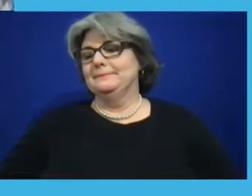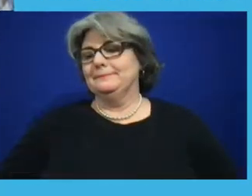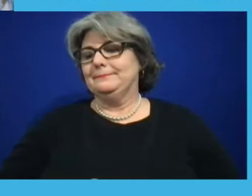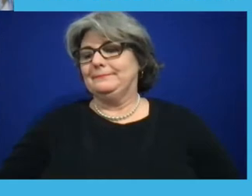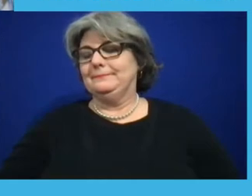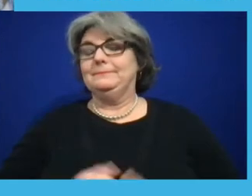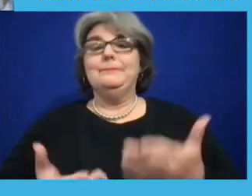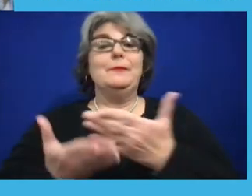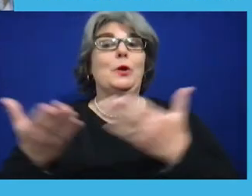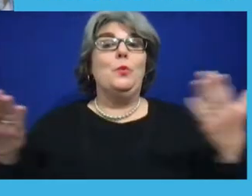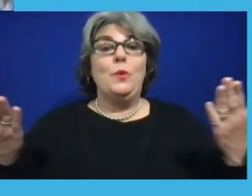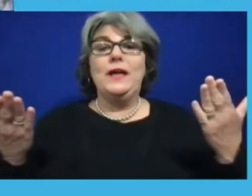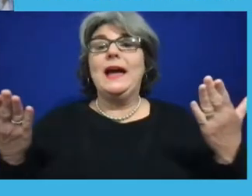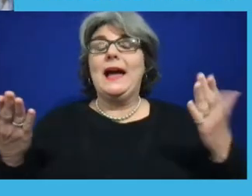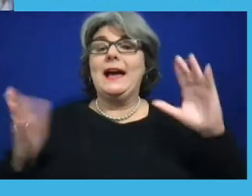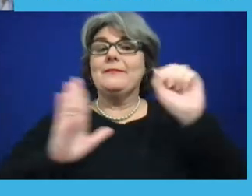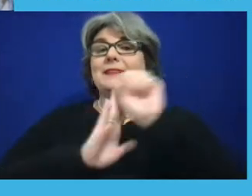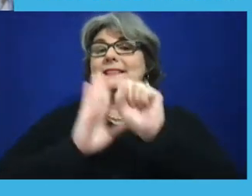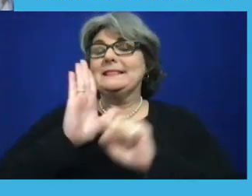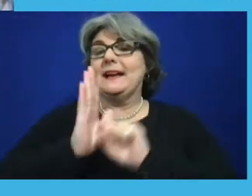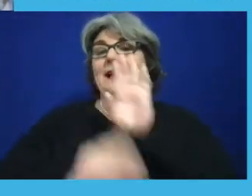struck it rich.